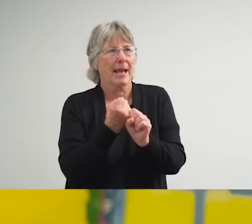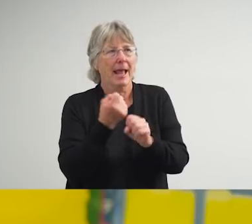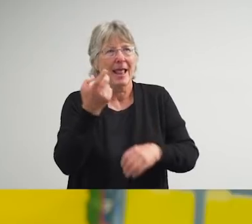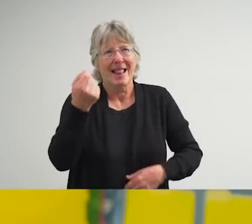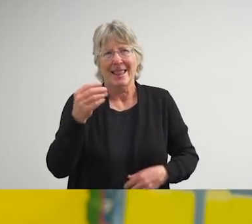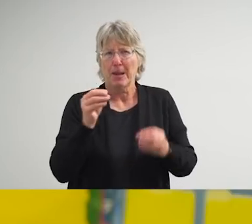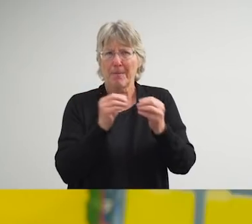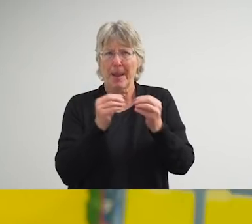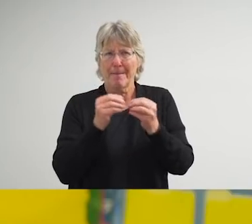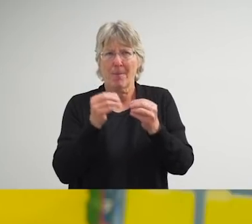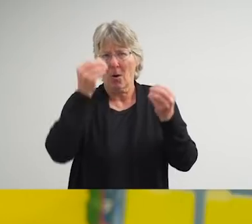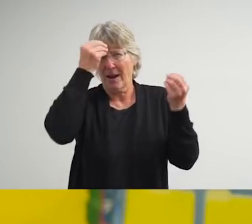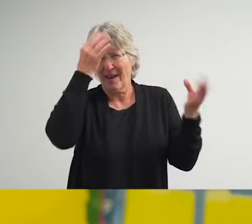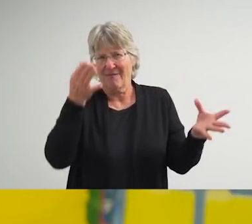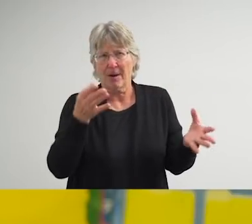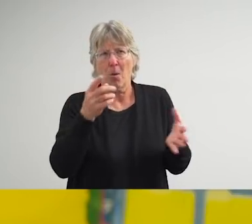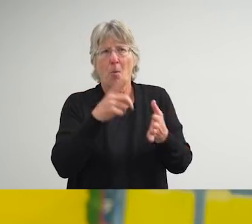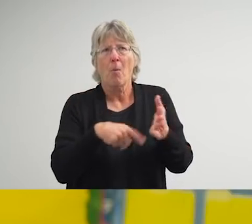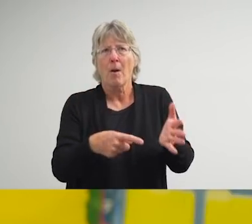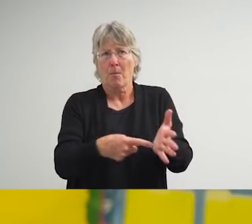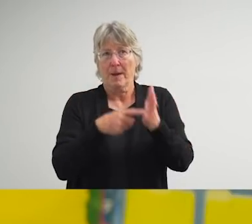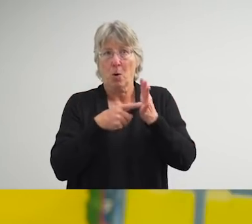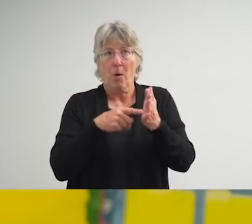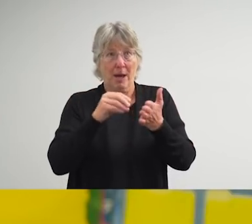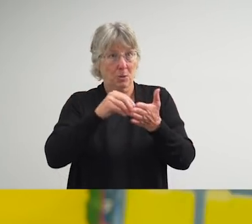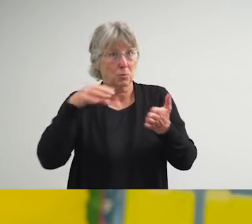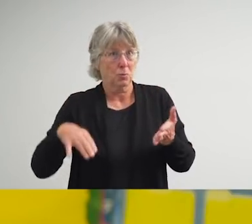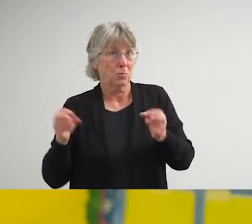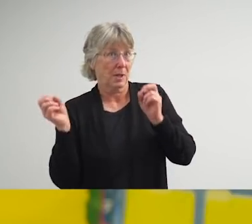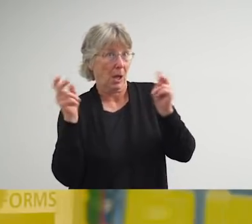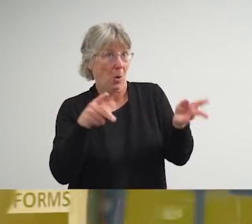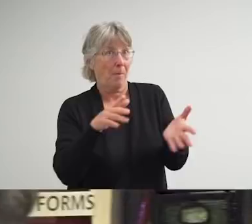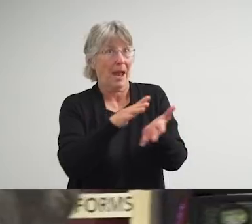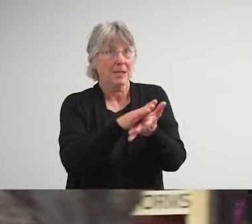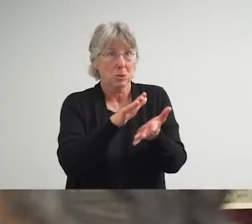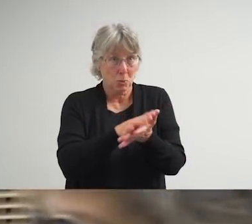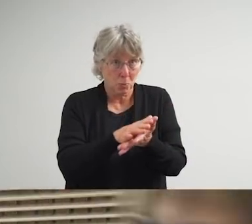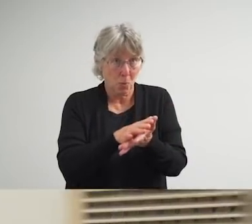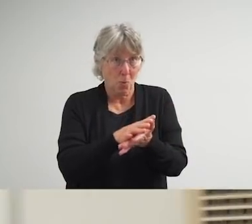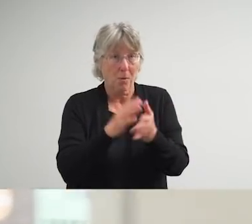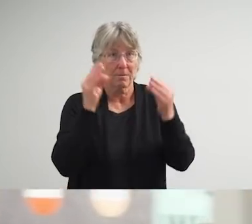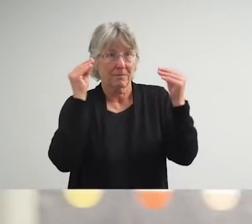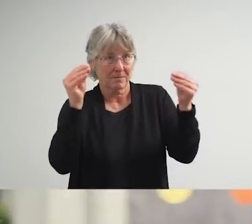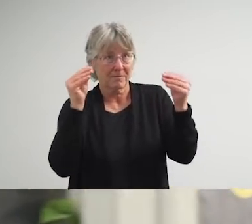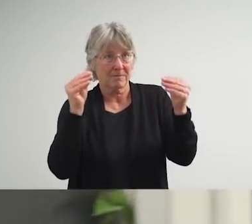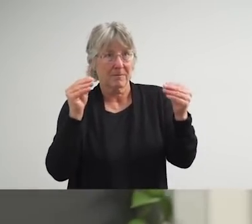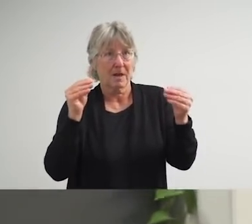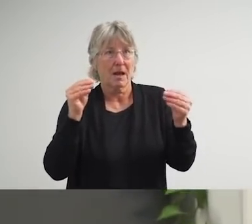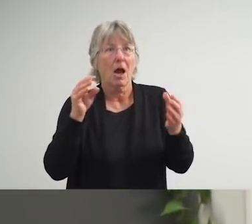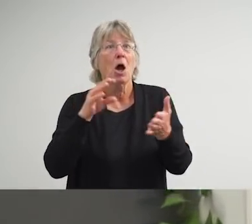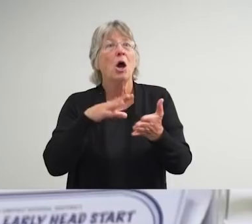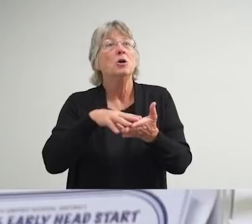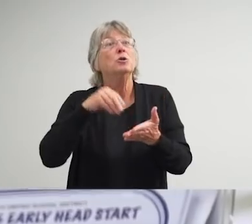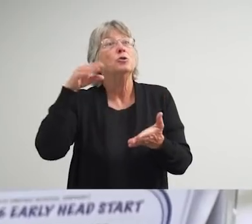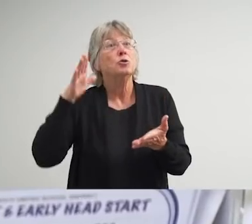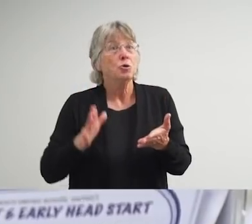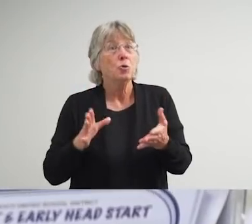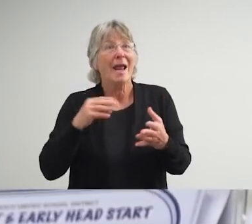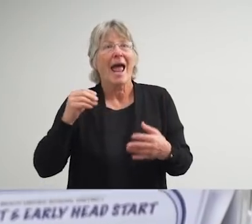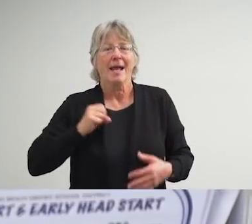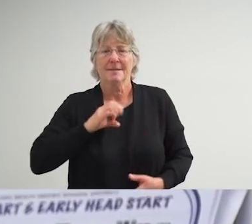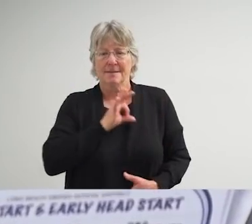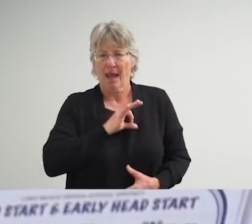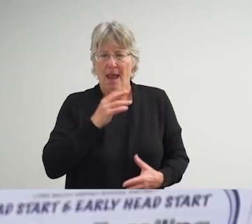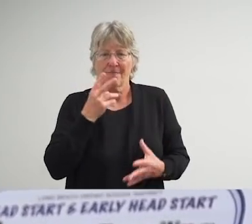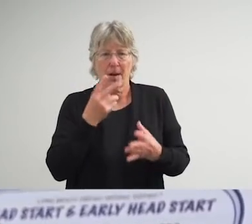detail about what will be required of students who return to in-person instruction. Students and staff will all go through a daily health